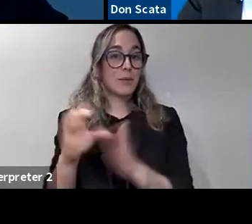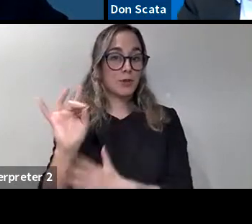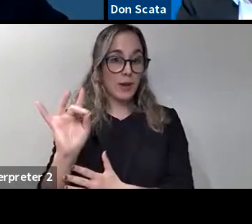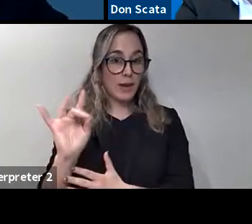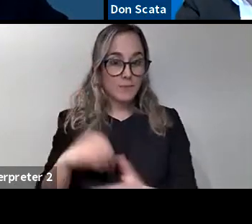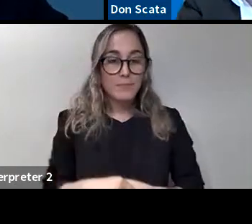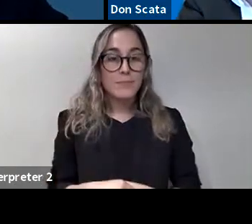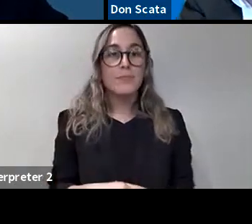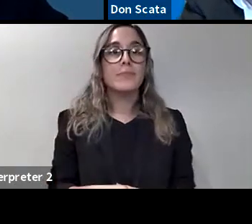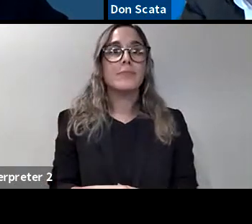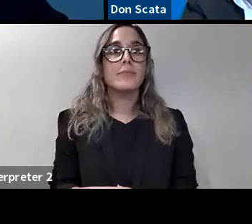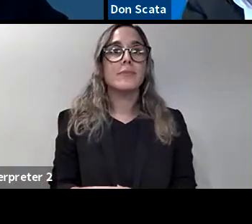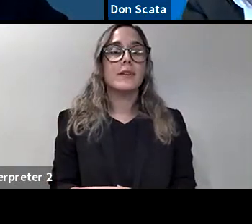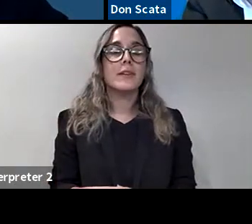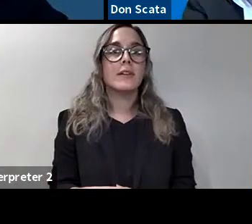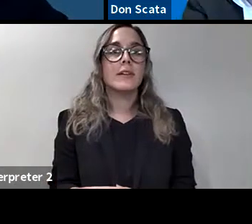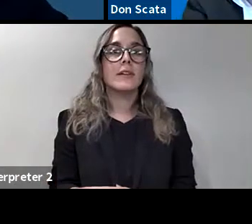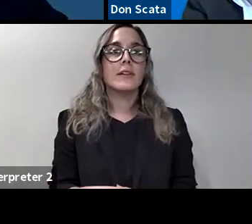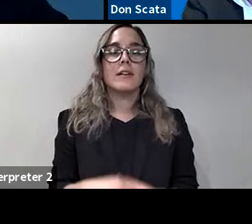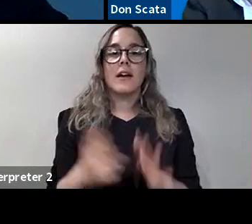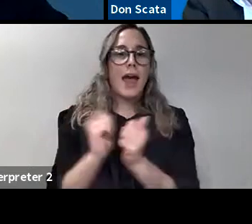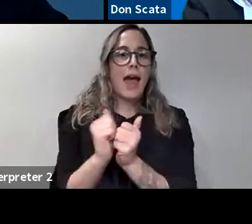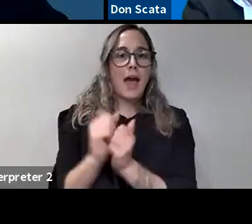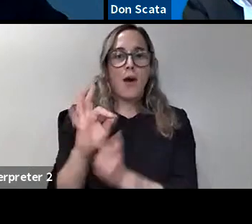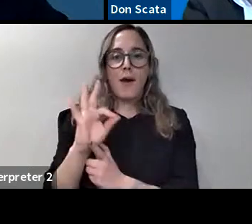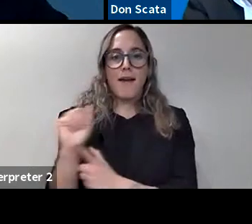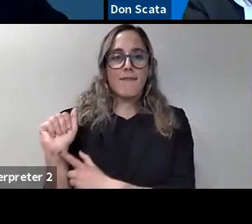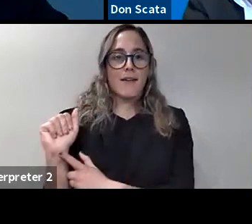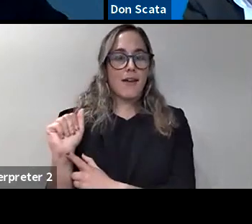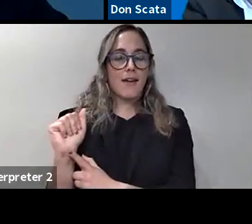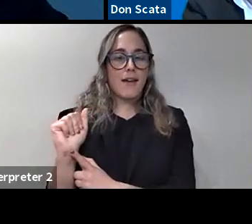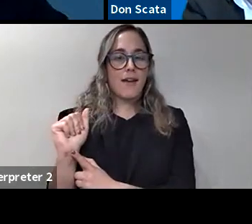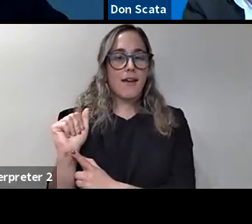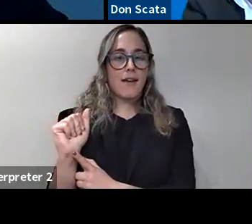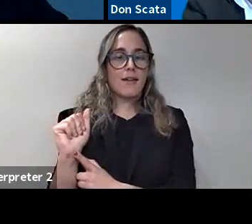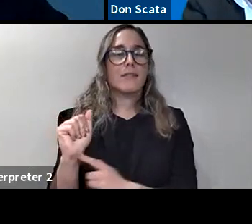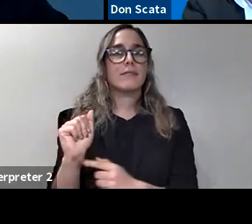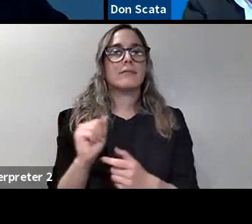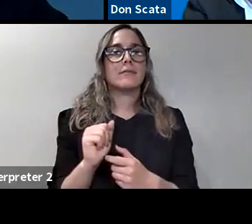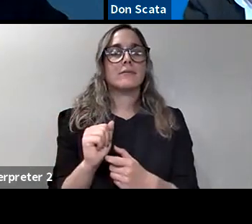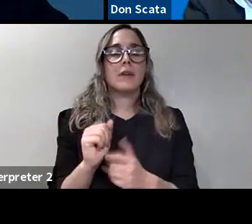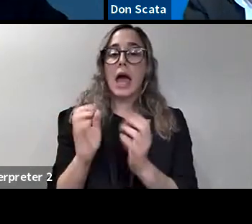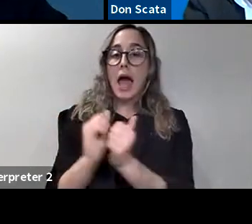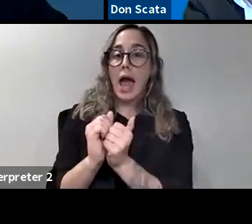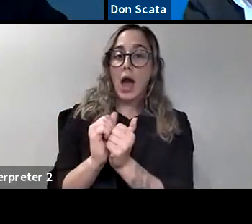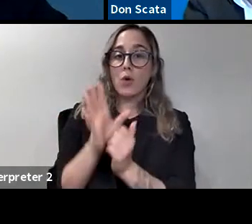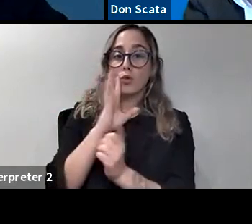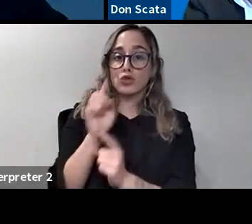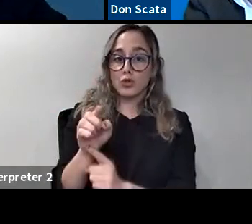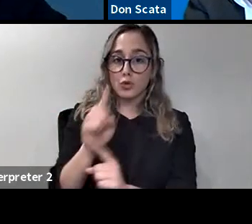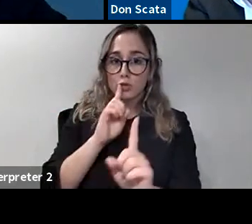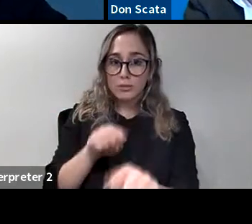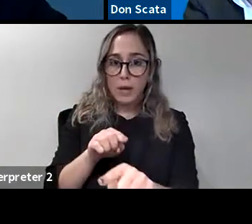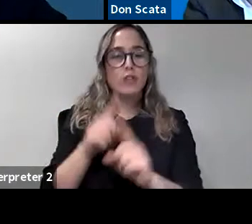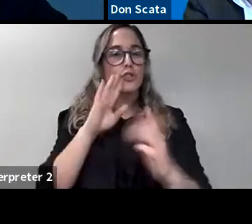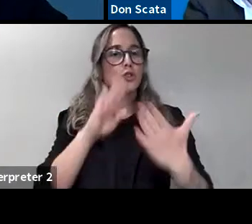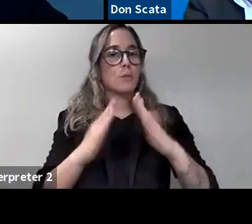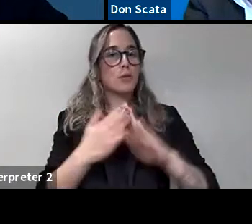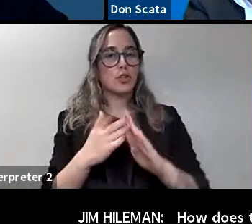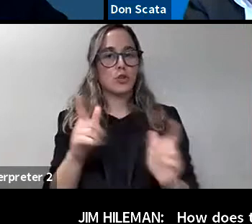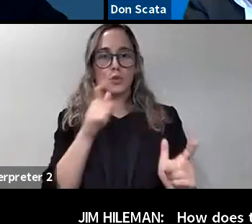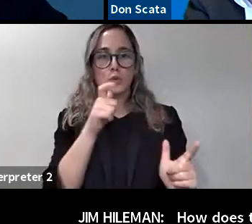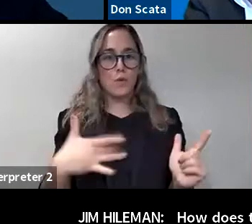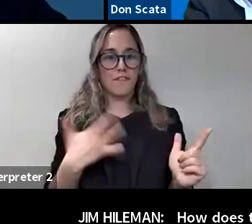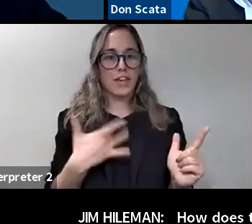got another one for you. How does the FAA respond? How would you respond to those communities who feel that they